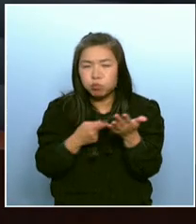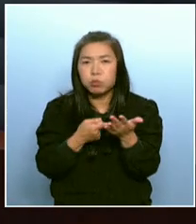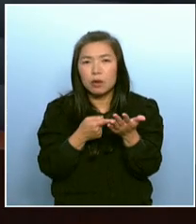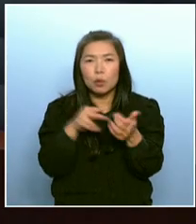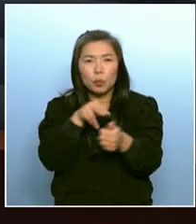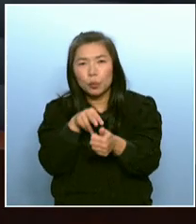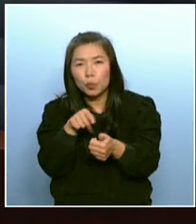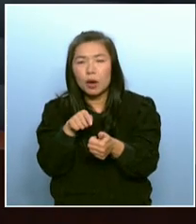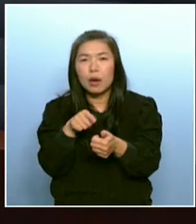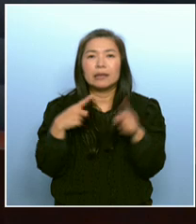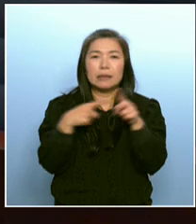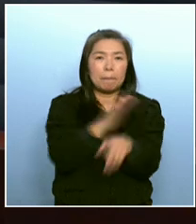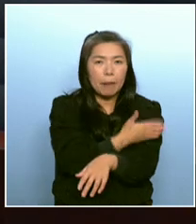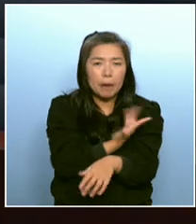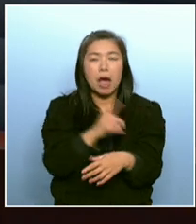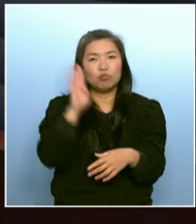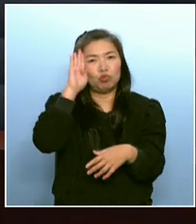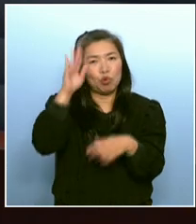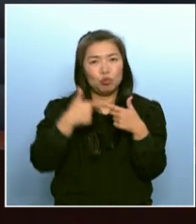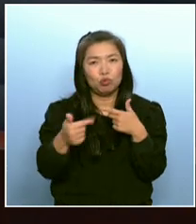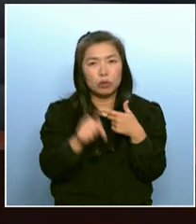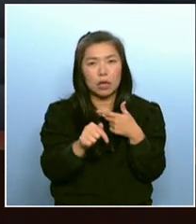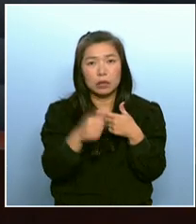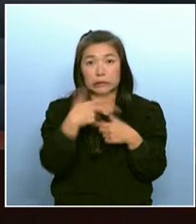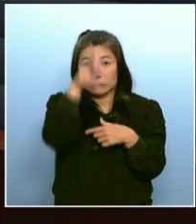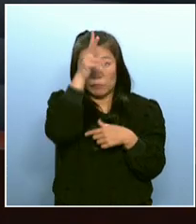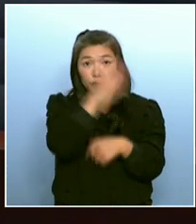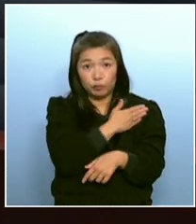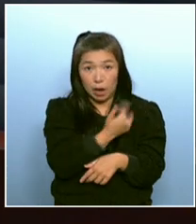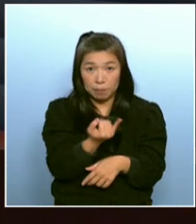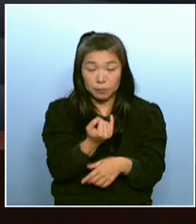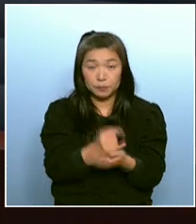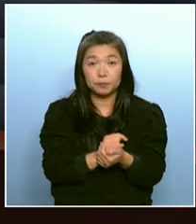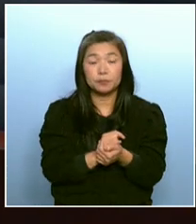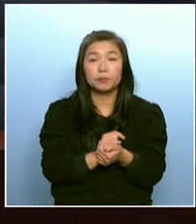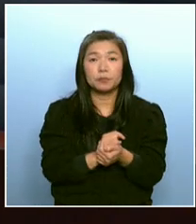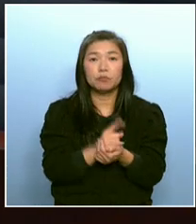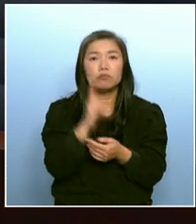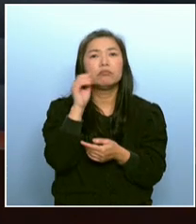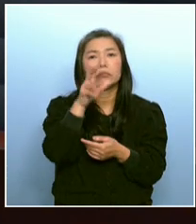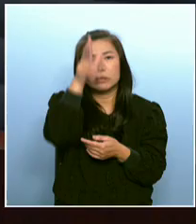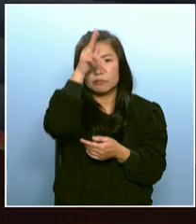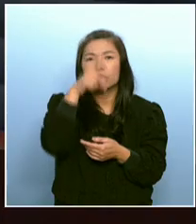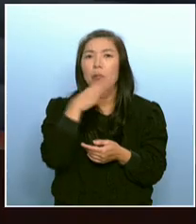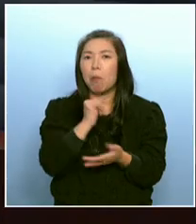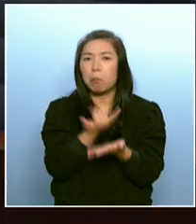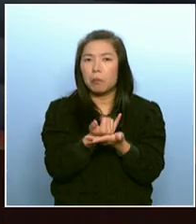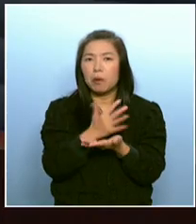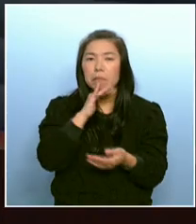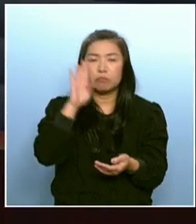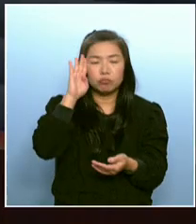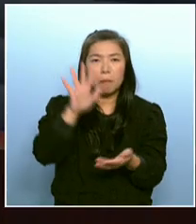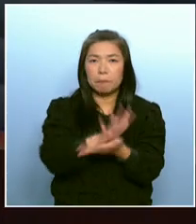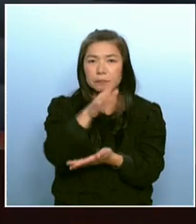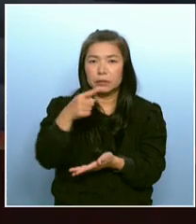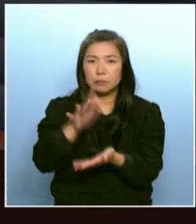SWD, in terms of the fitting out works as well as the cost for staff, they will be borne by the